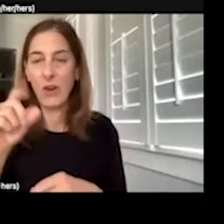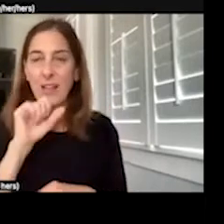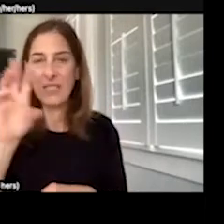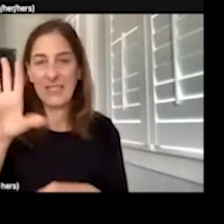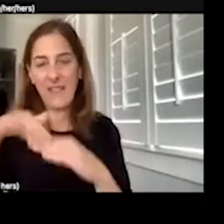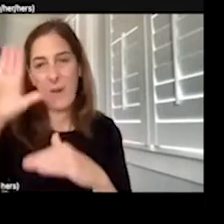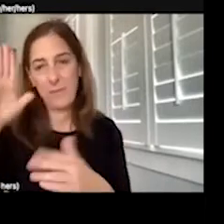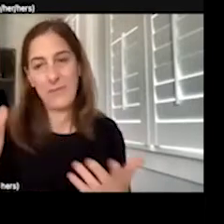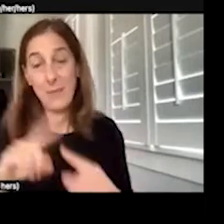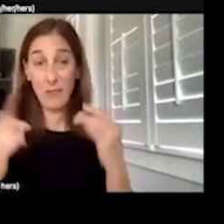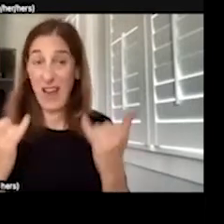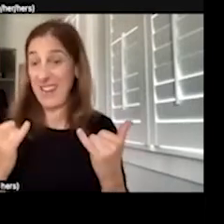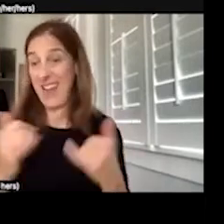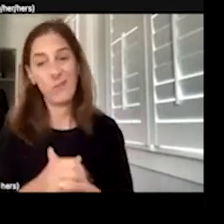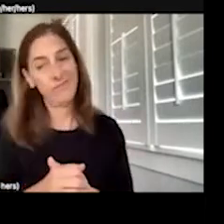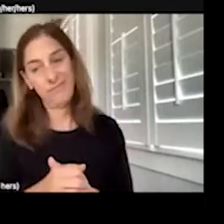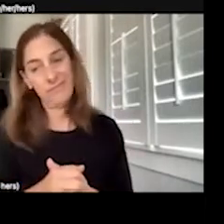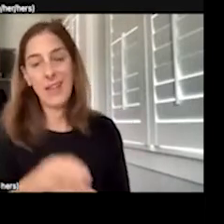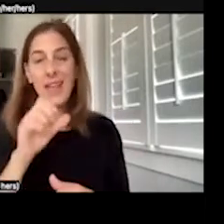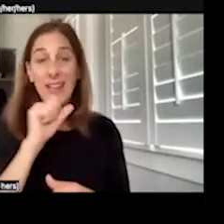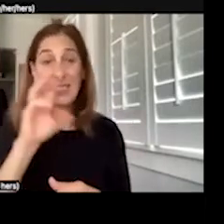65 or in a nursing home setting.